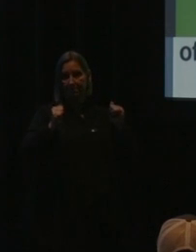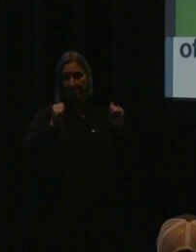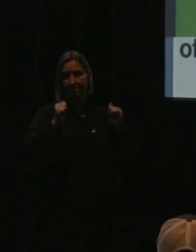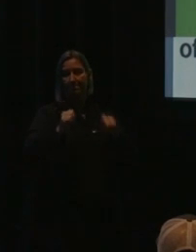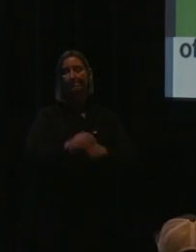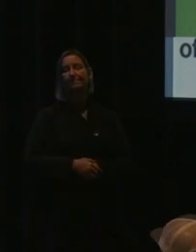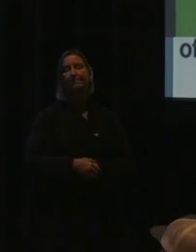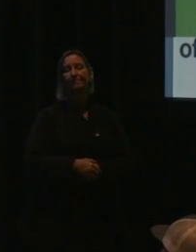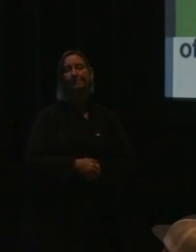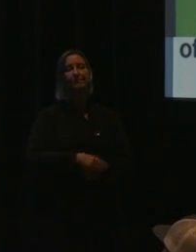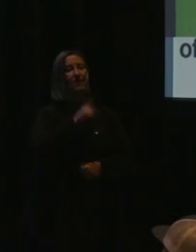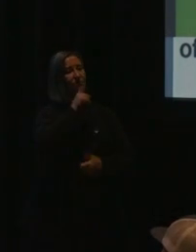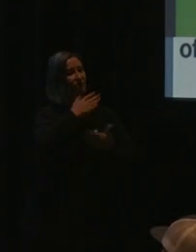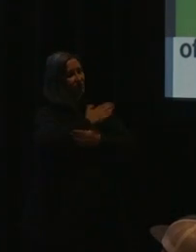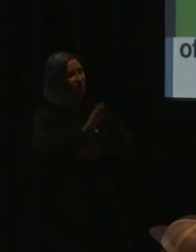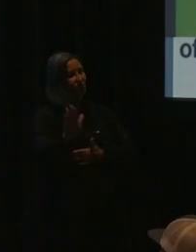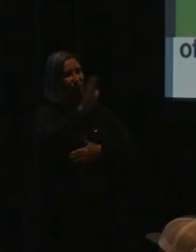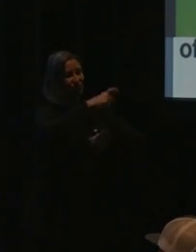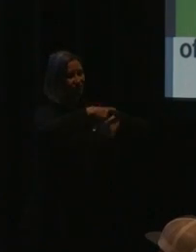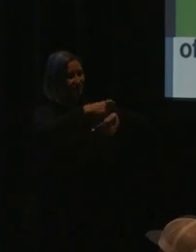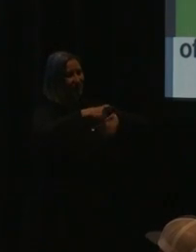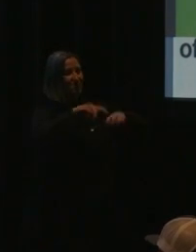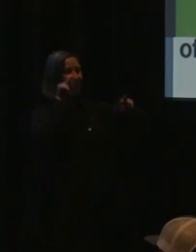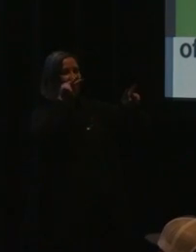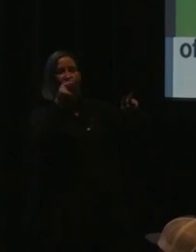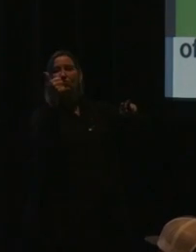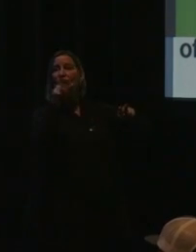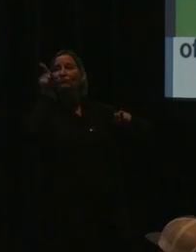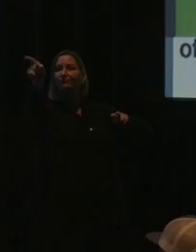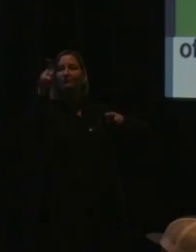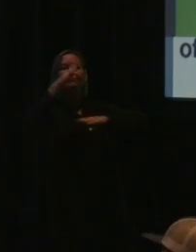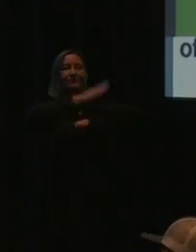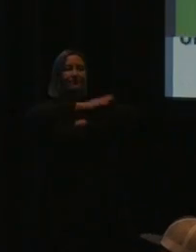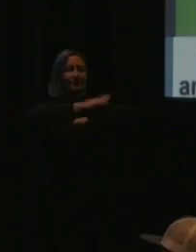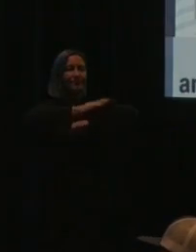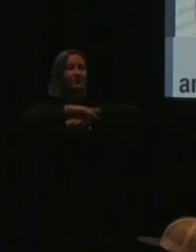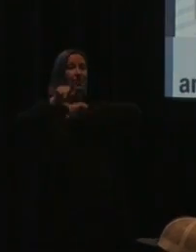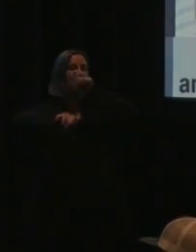Really appreciate your time, and I look forward to any questions afterward. Thank you.